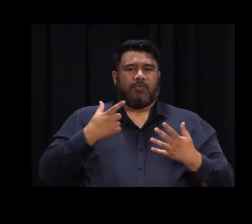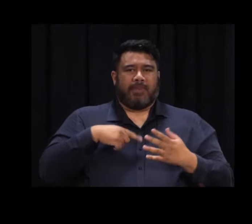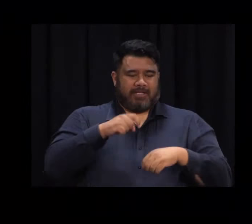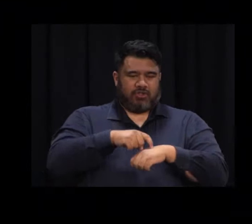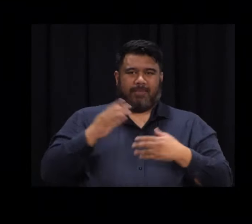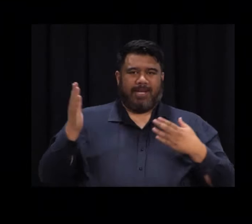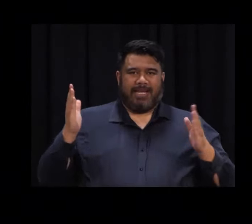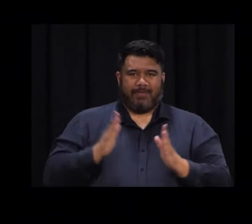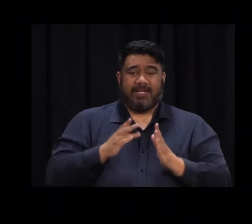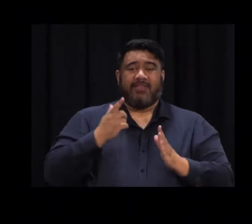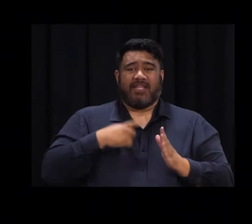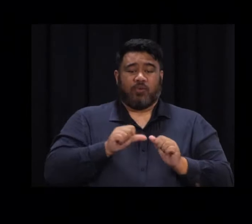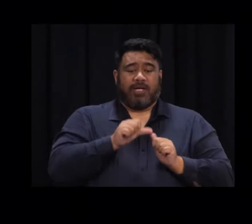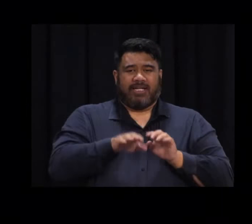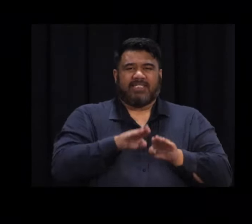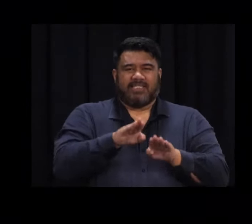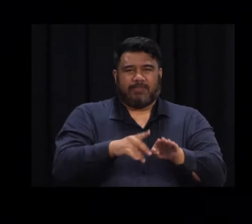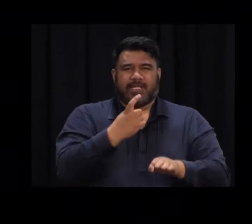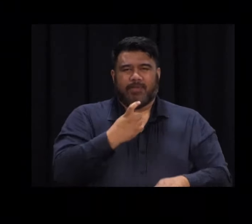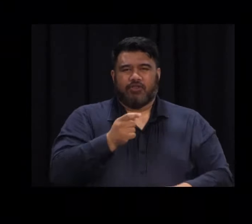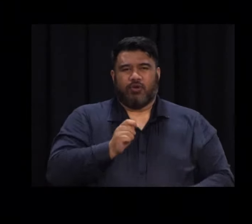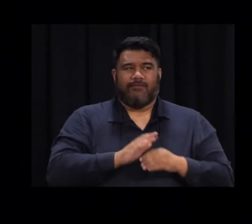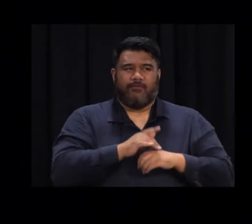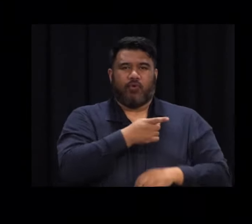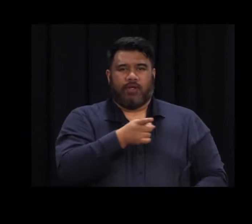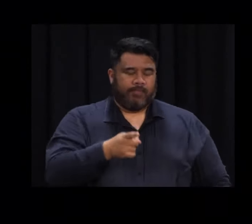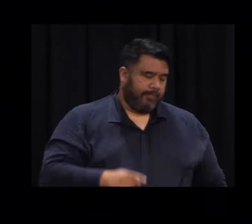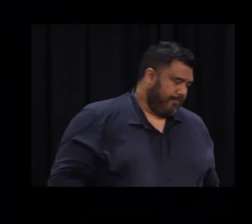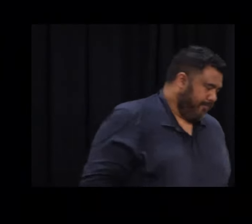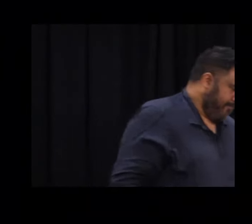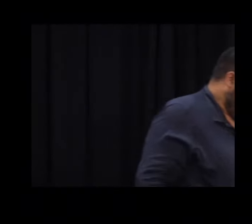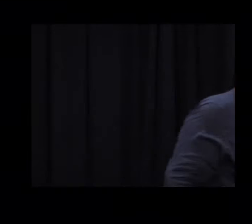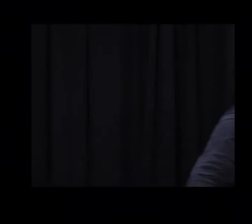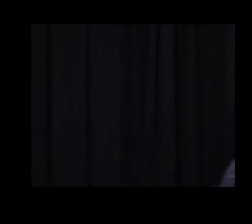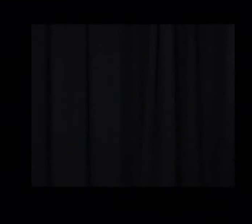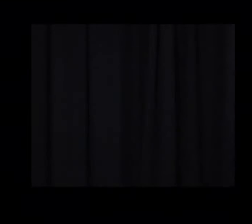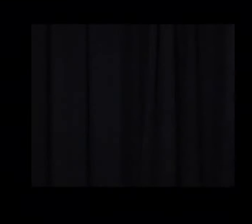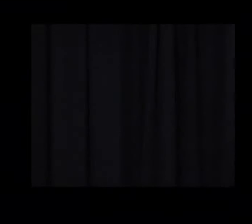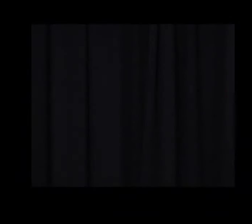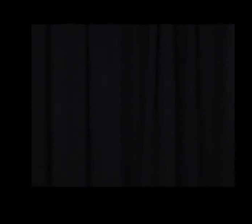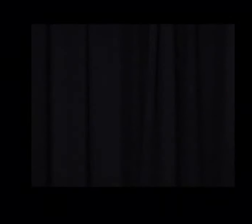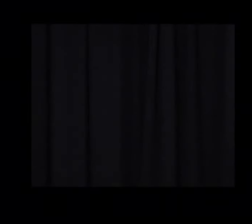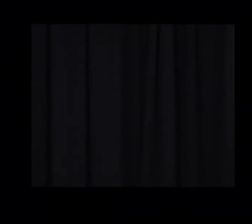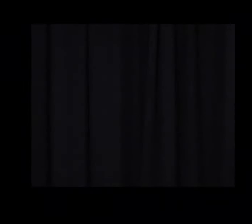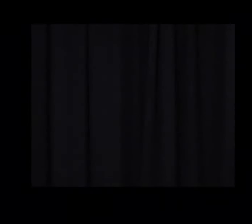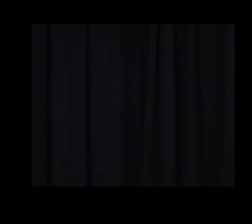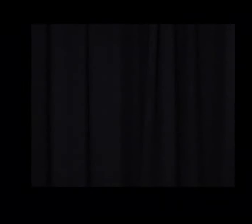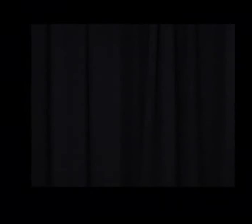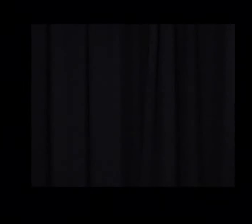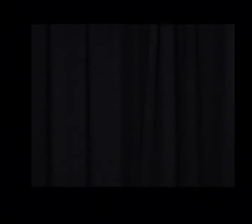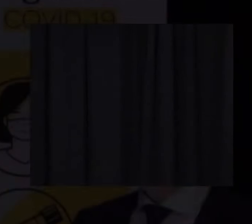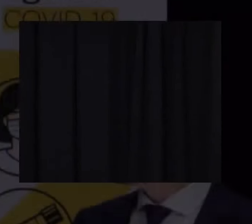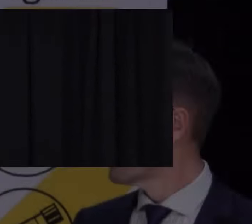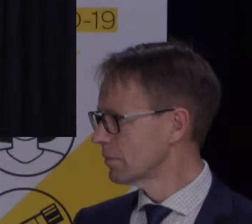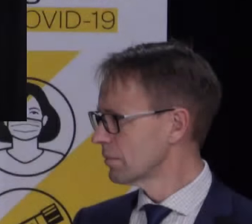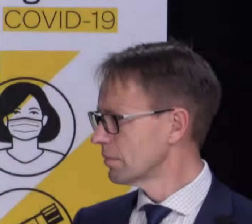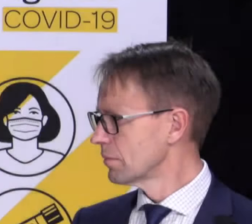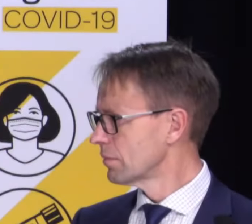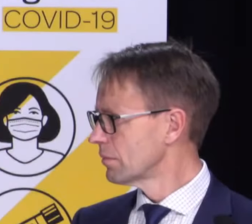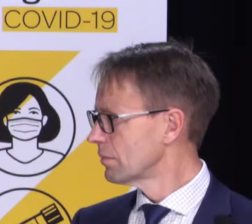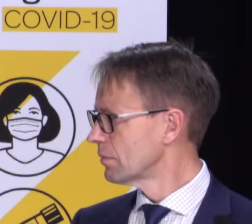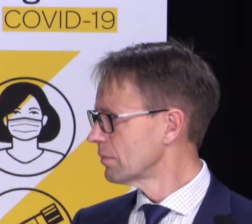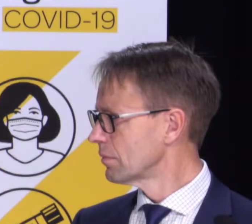we're working through next steps. I did say that I was going to finish. Who did I not reach on the back? We had Thomas and James. So I'm going to